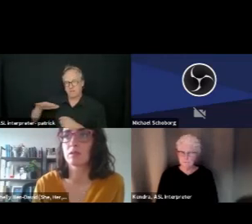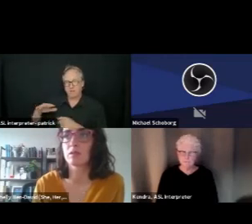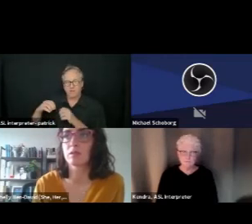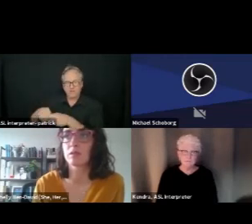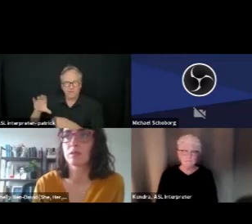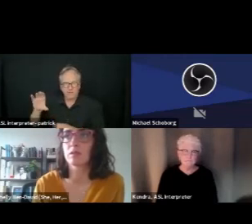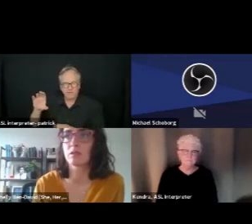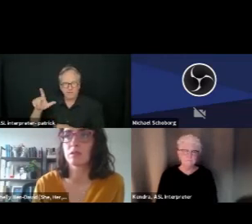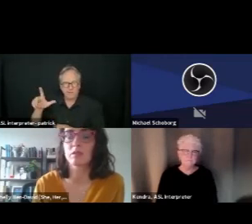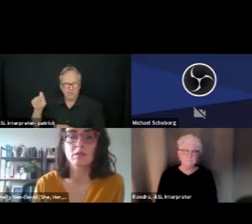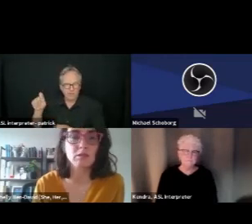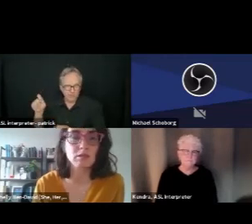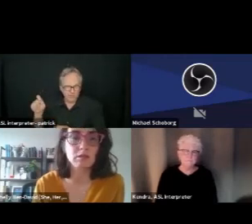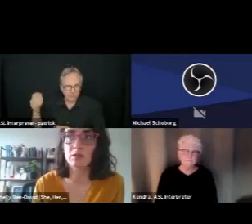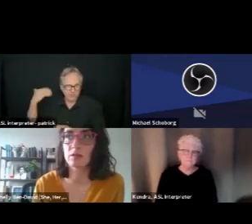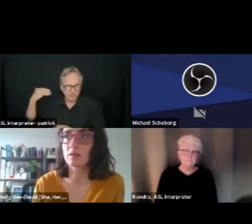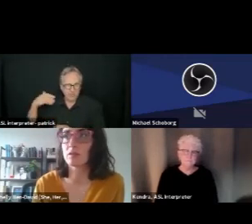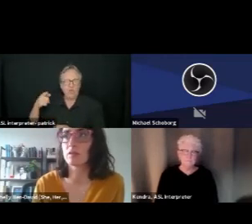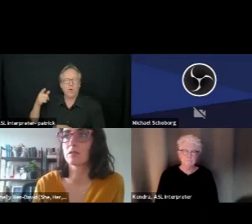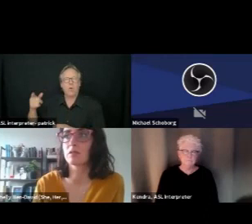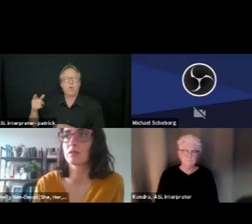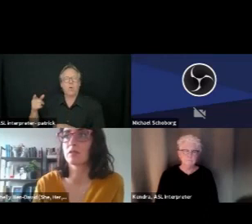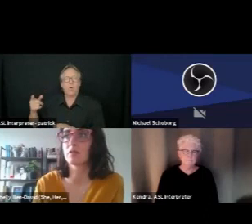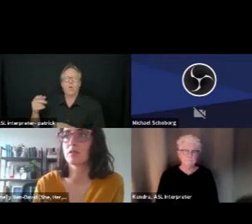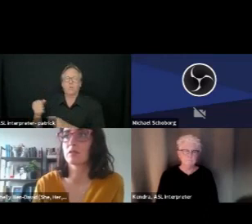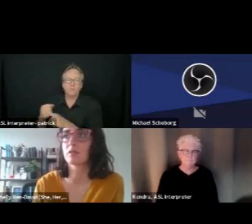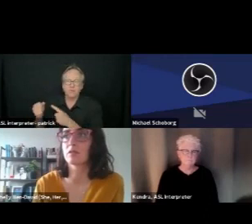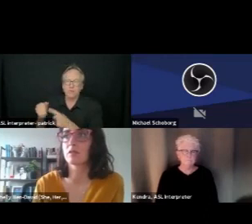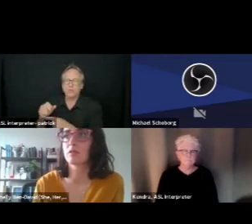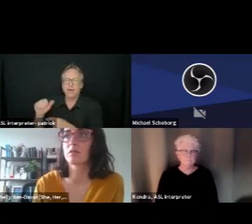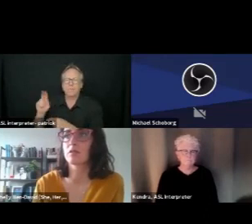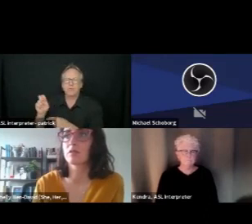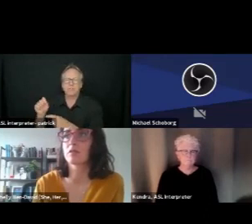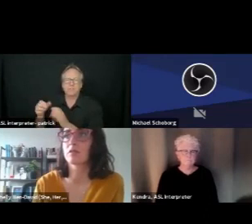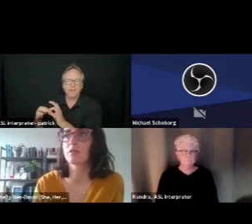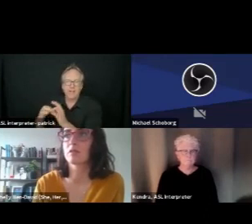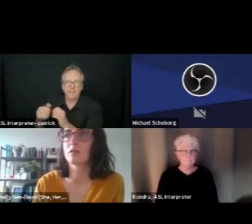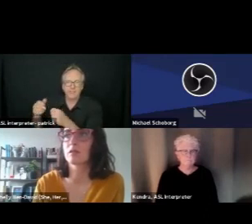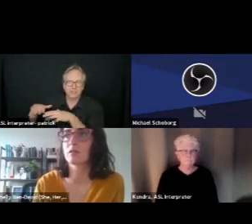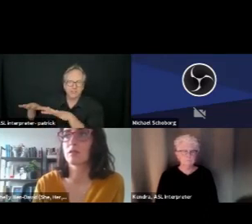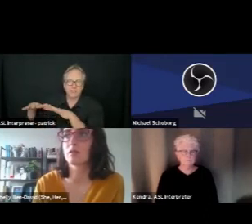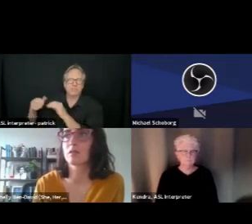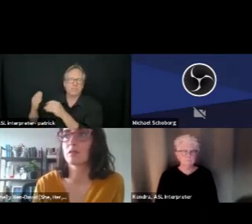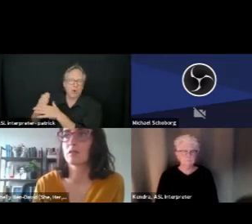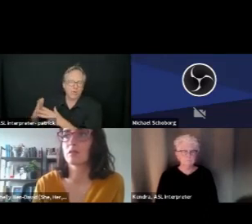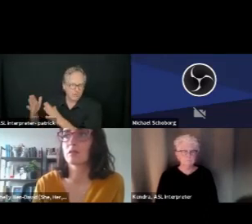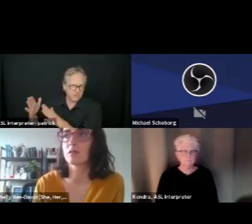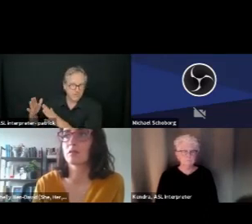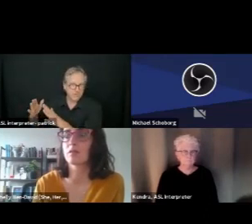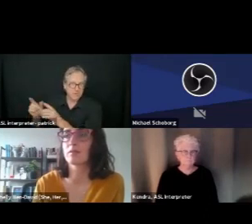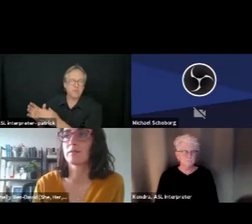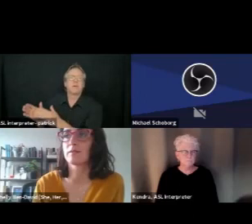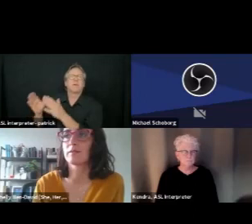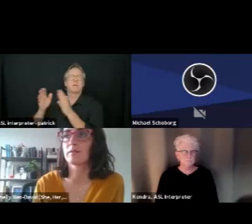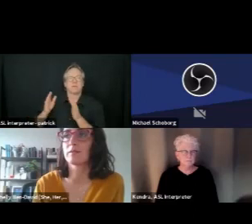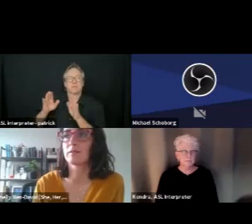cults or had toxic, abusive relationships with abusive partners found ways to